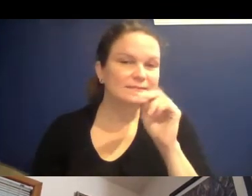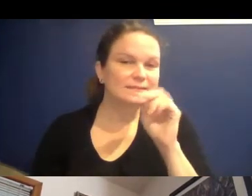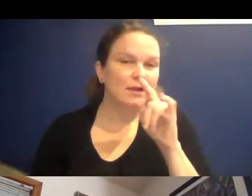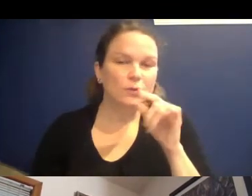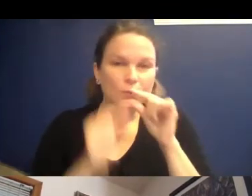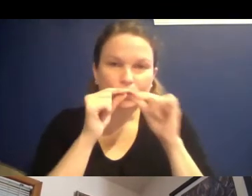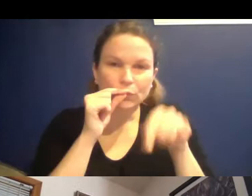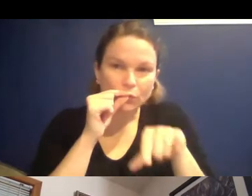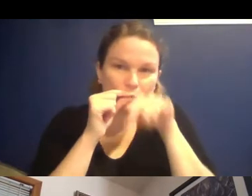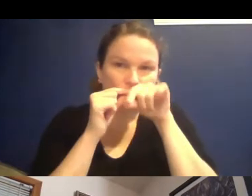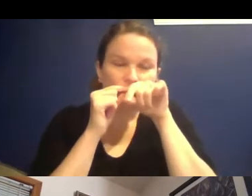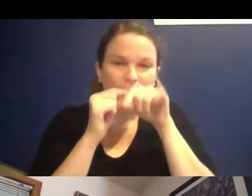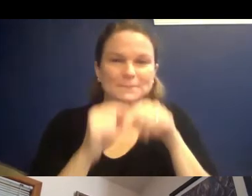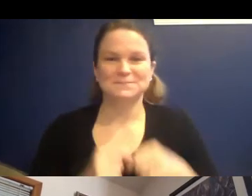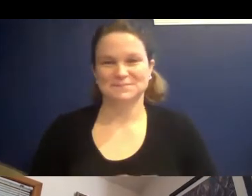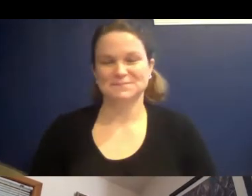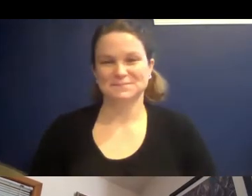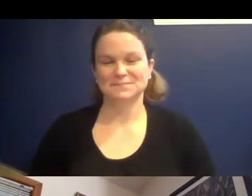shot milkweed.